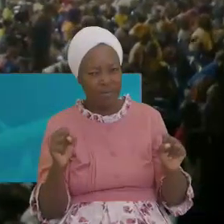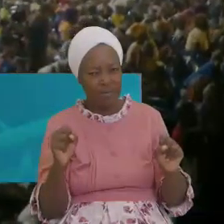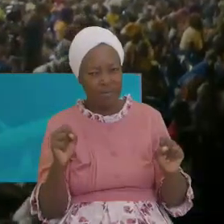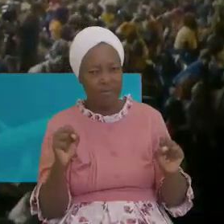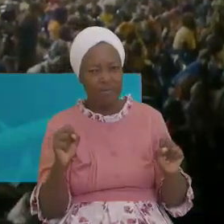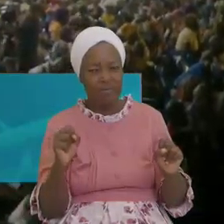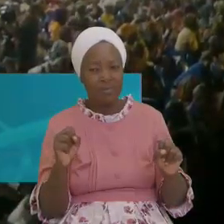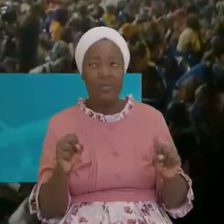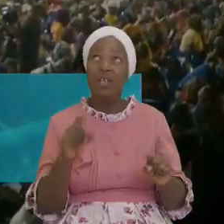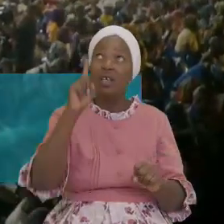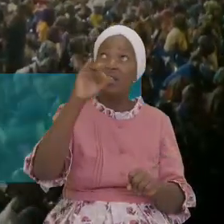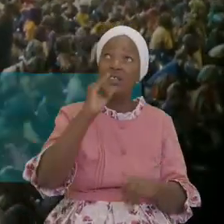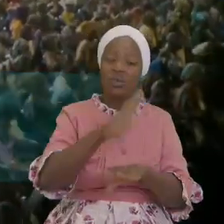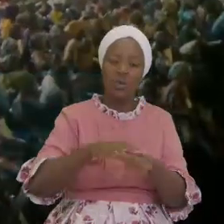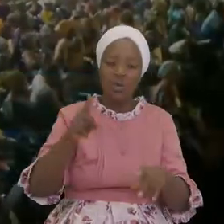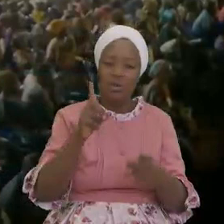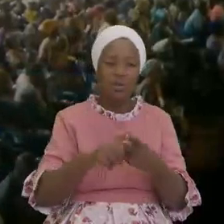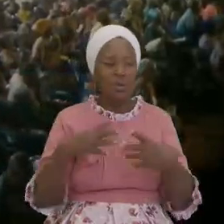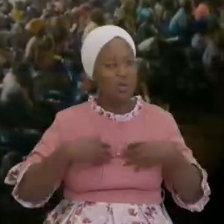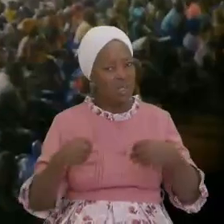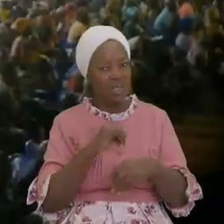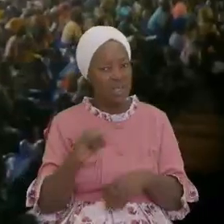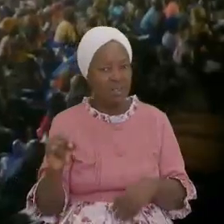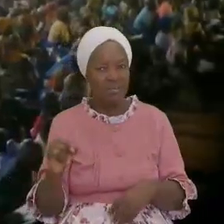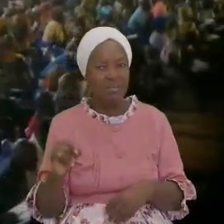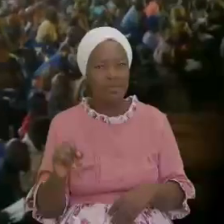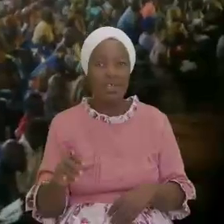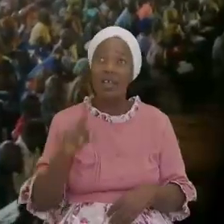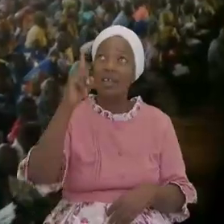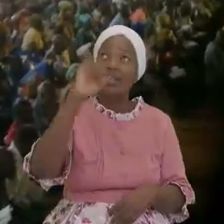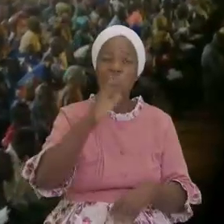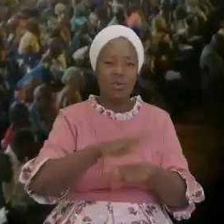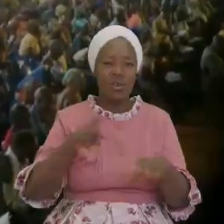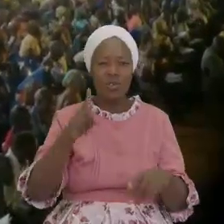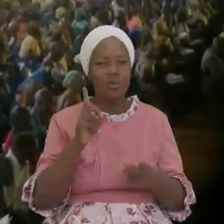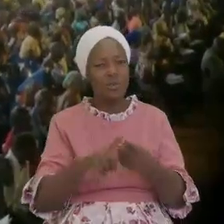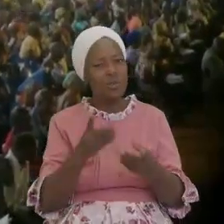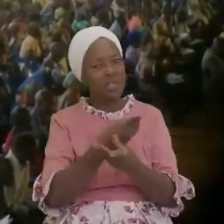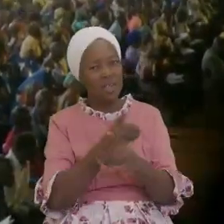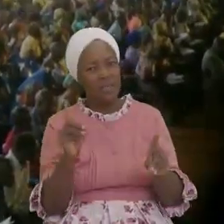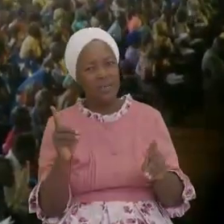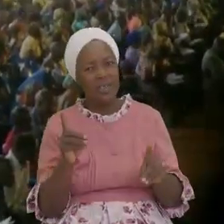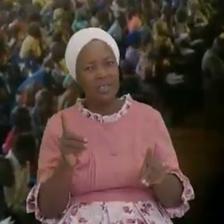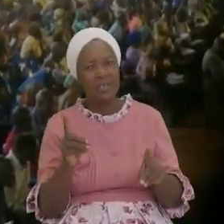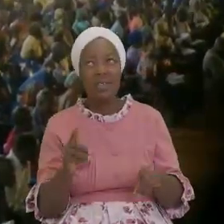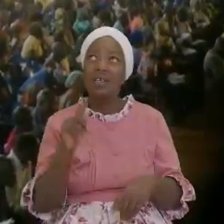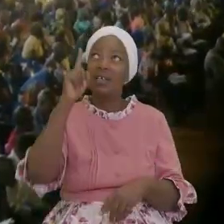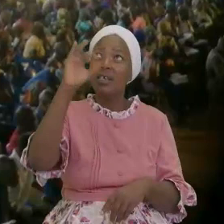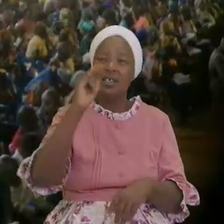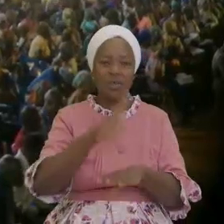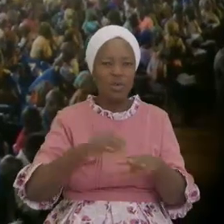He's calling you to healing. He's calling you to deliverance. He's calling you